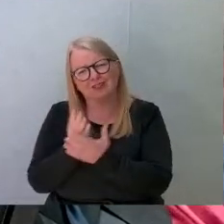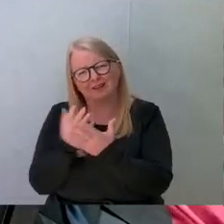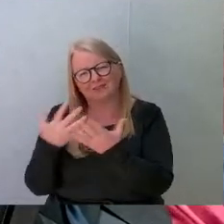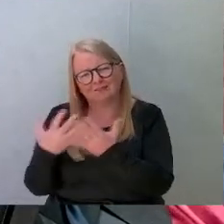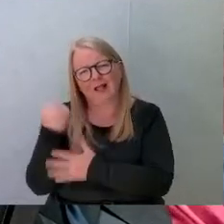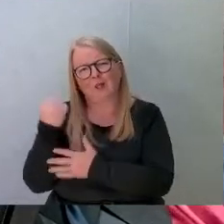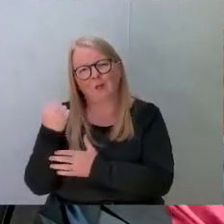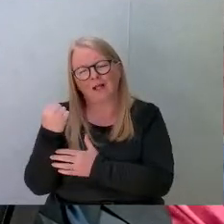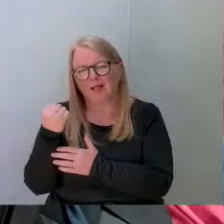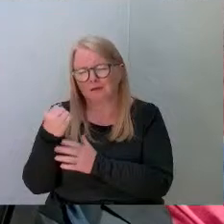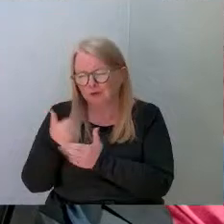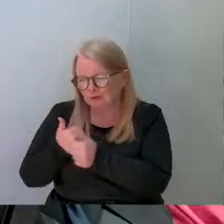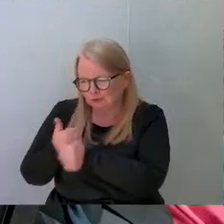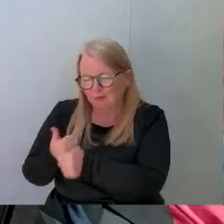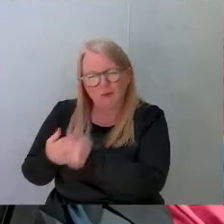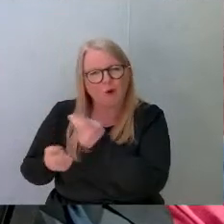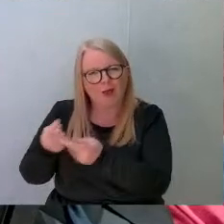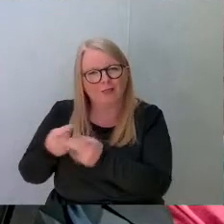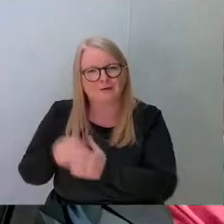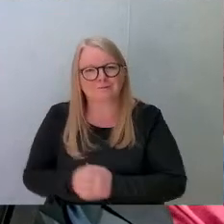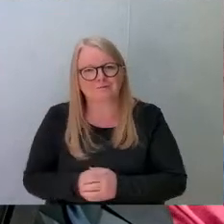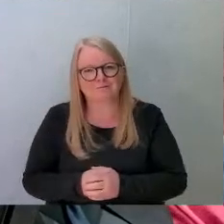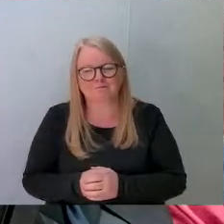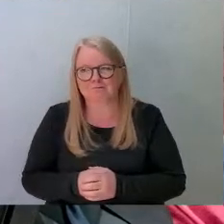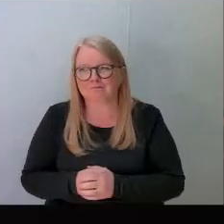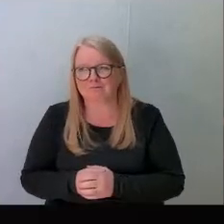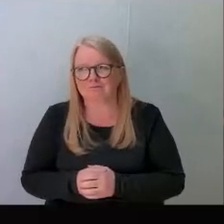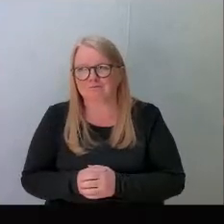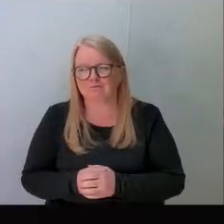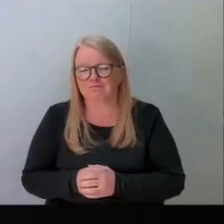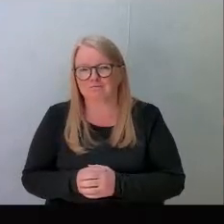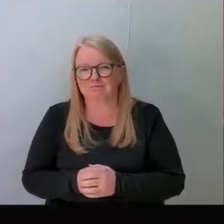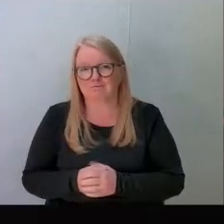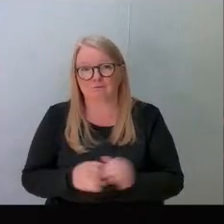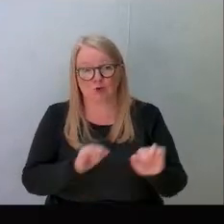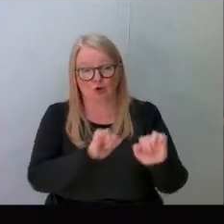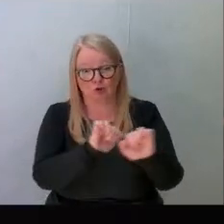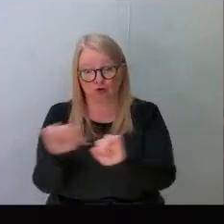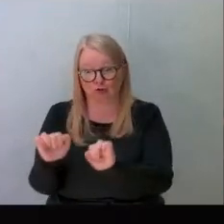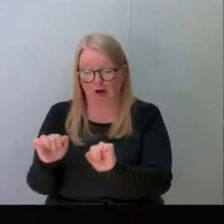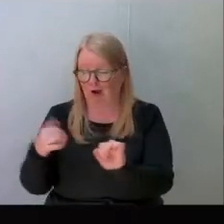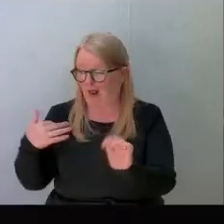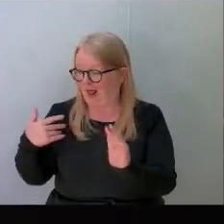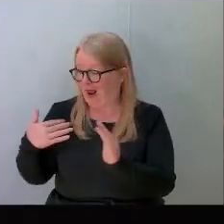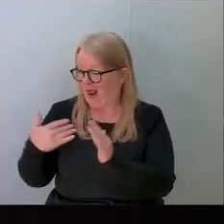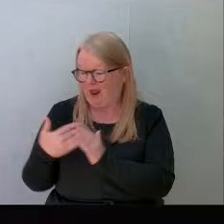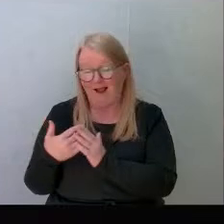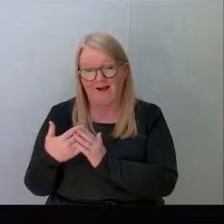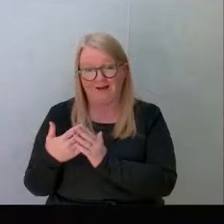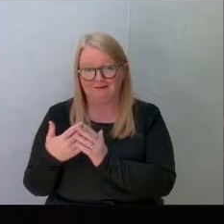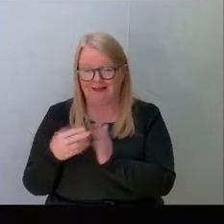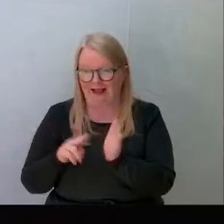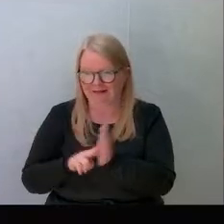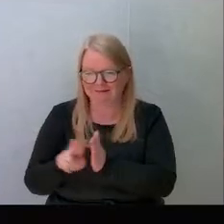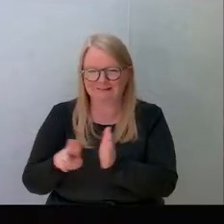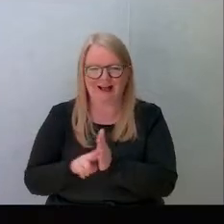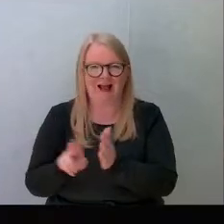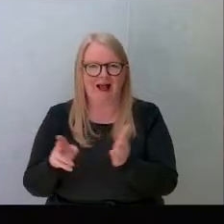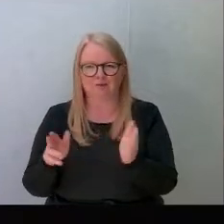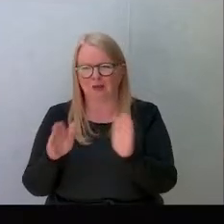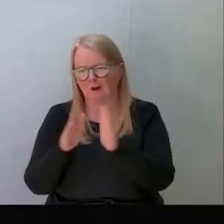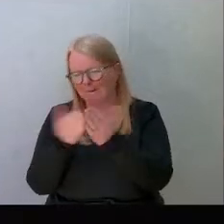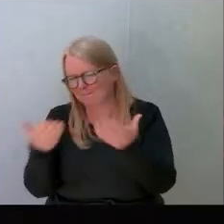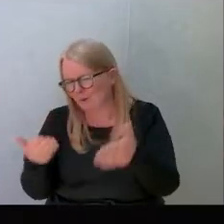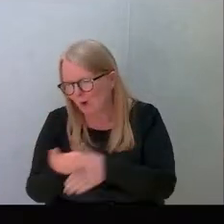achievement. So to conclude, your current success to date has revolved around exams, book